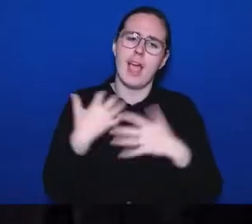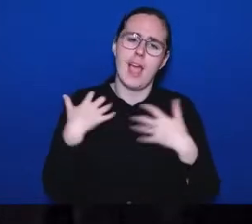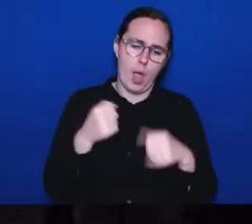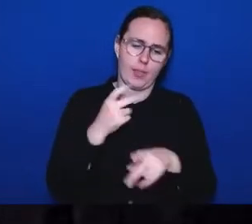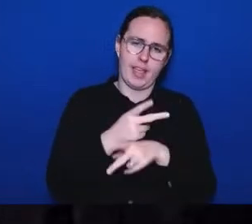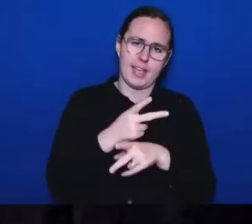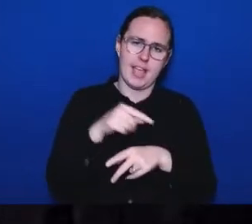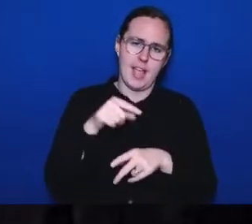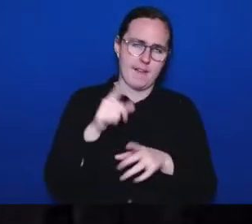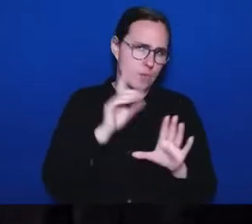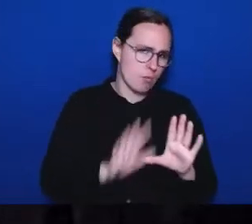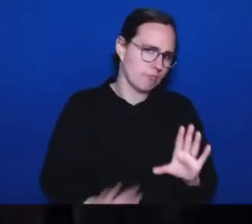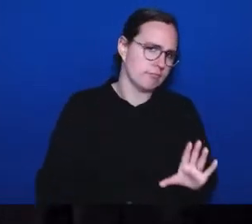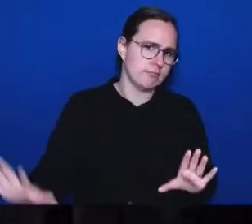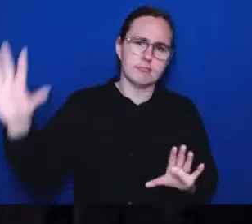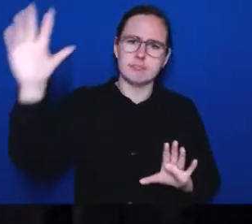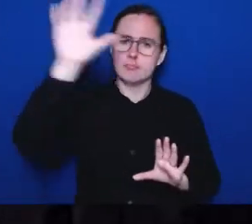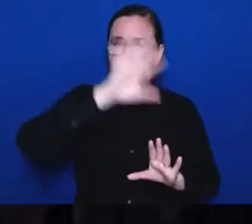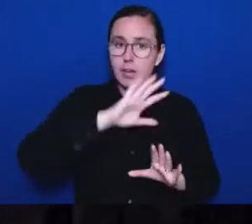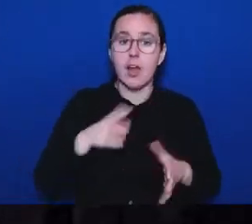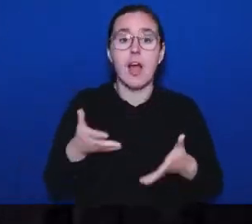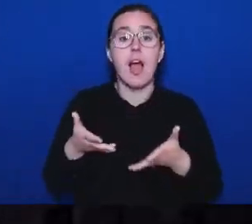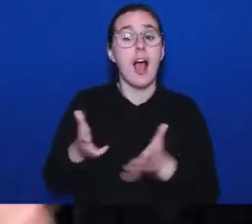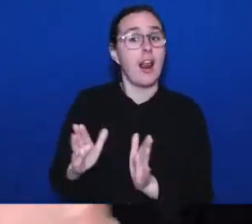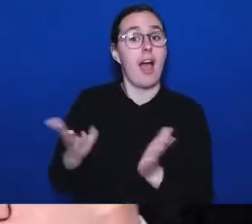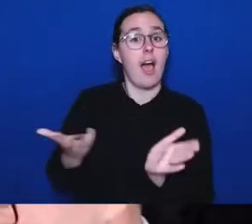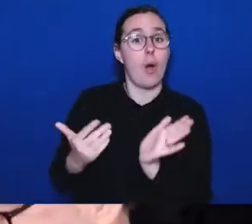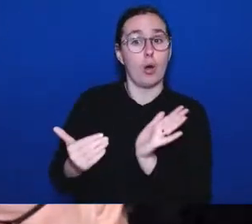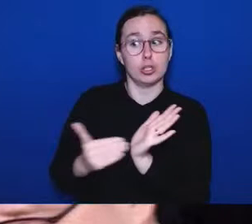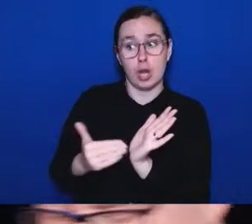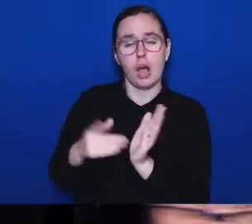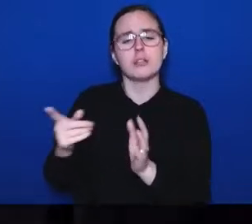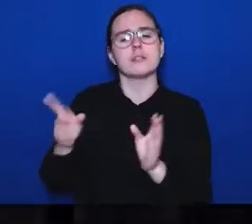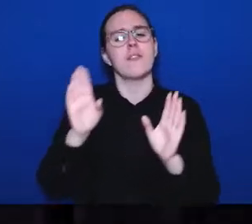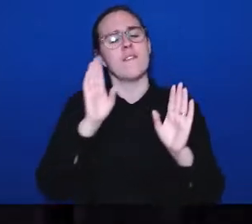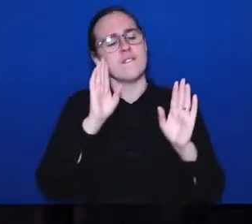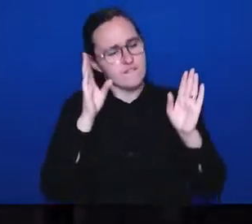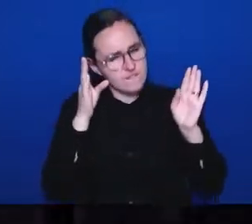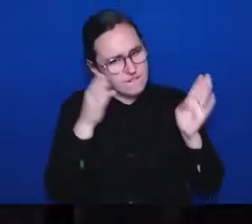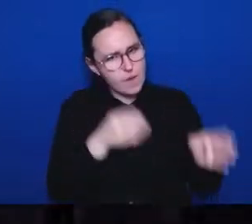care more than they ever have before.